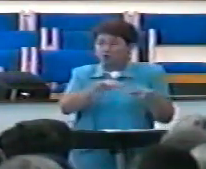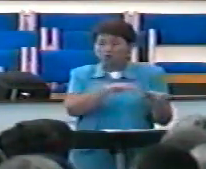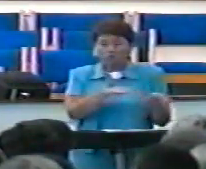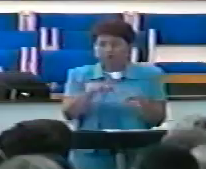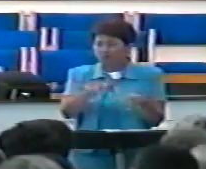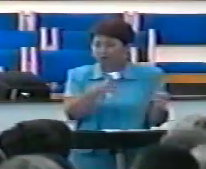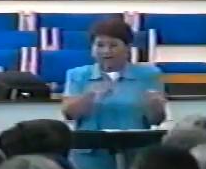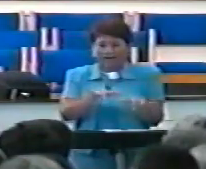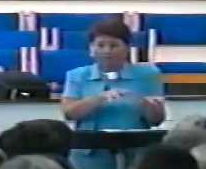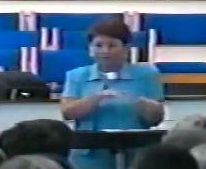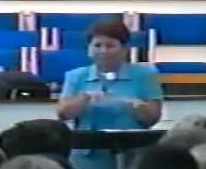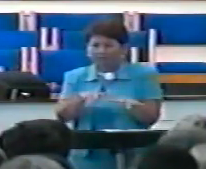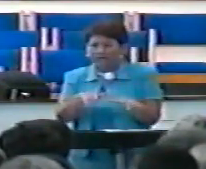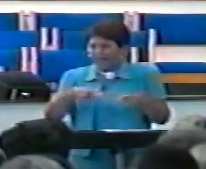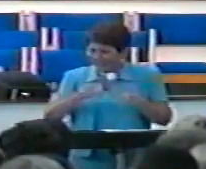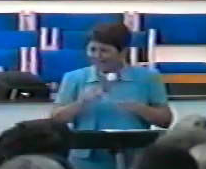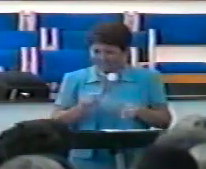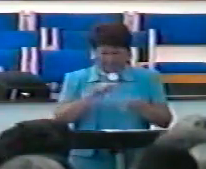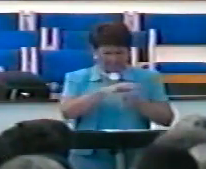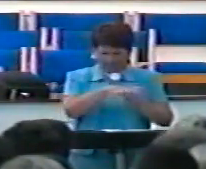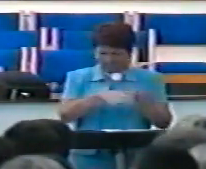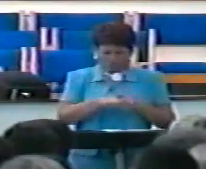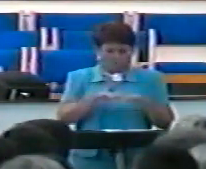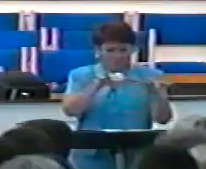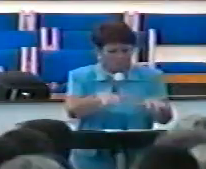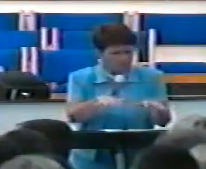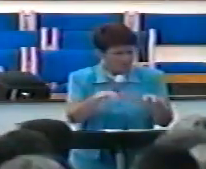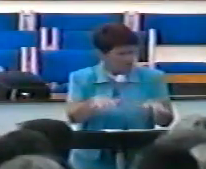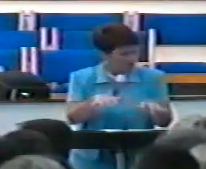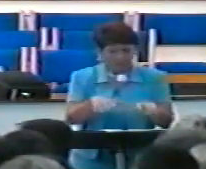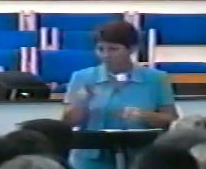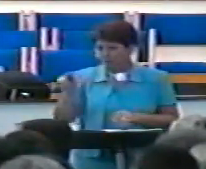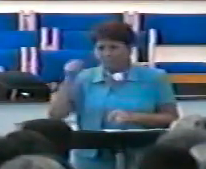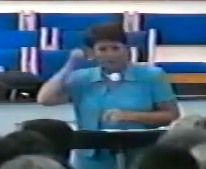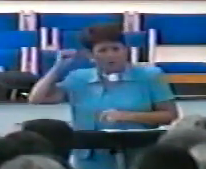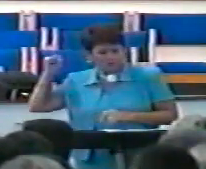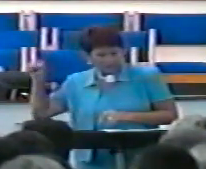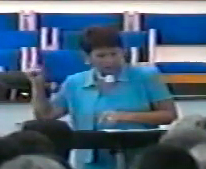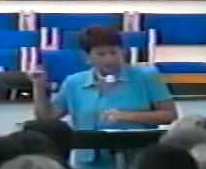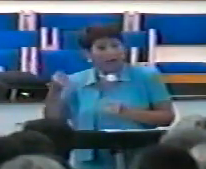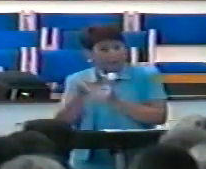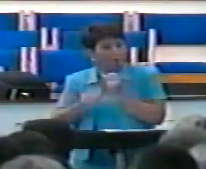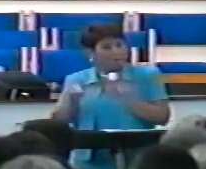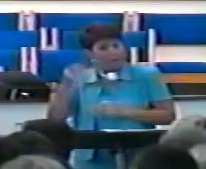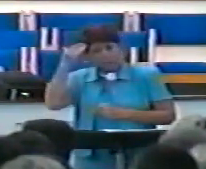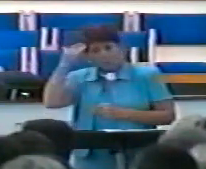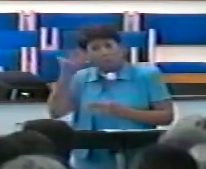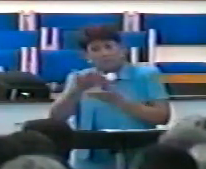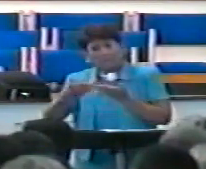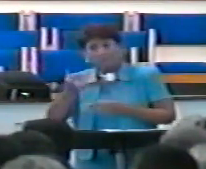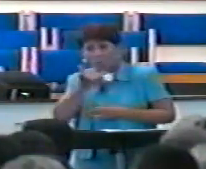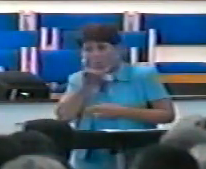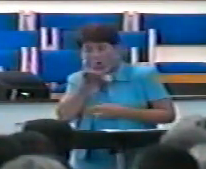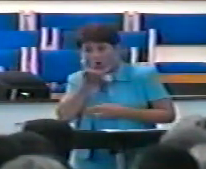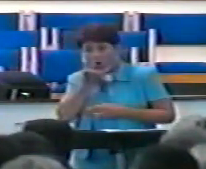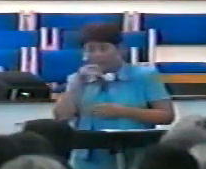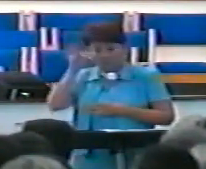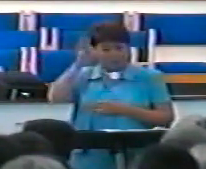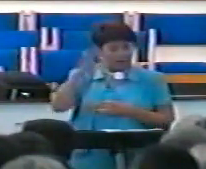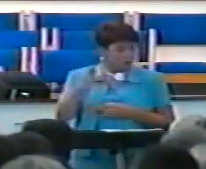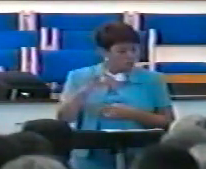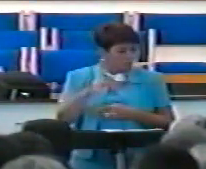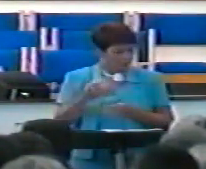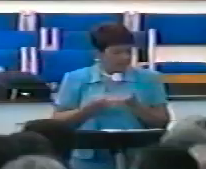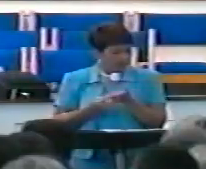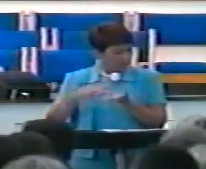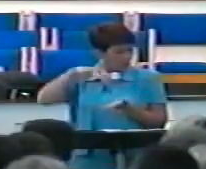on the keys, there was no sound, and everyone knew that there was something wrong. So the pastor got up quickly, and he went to